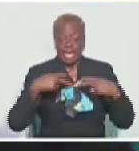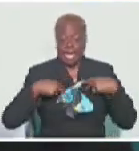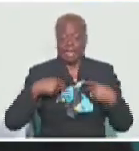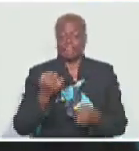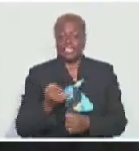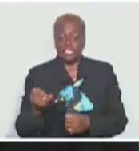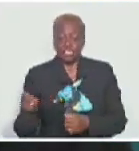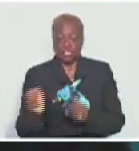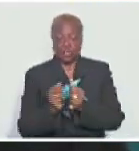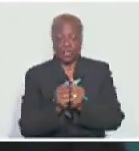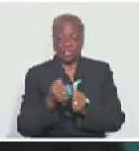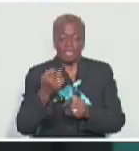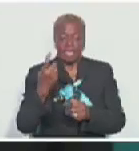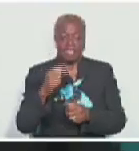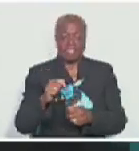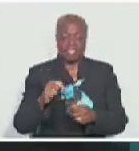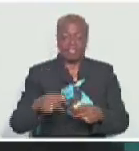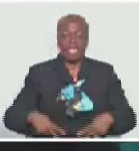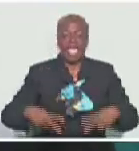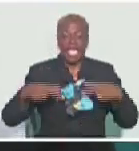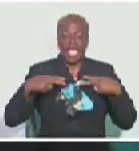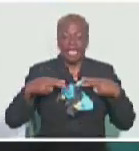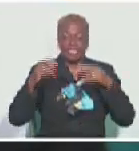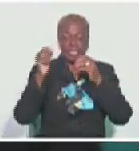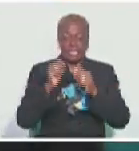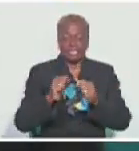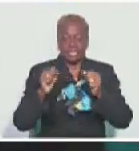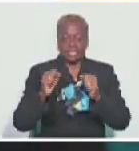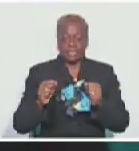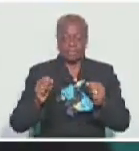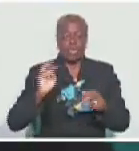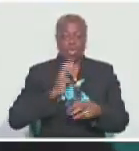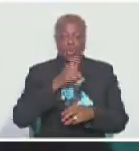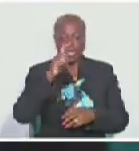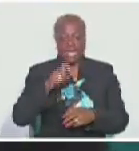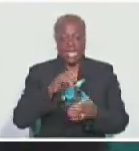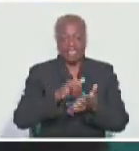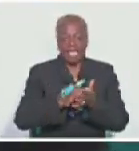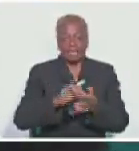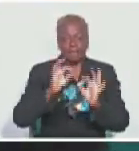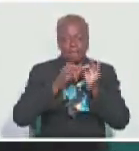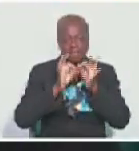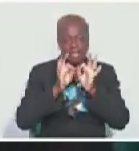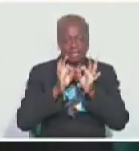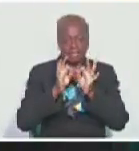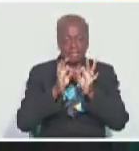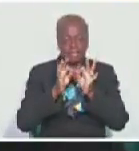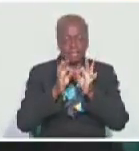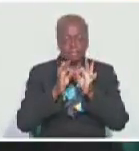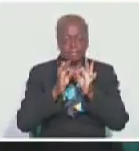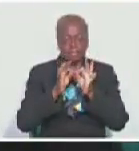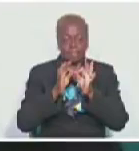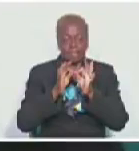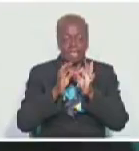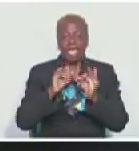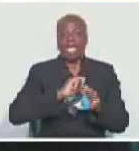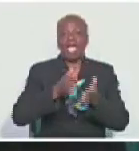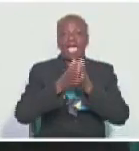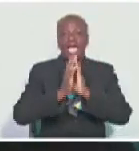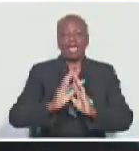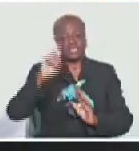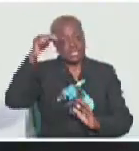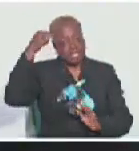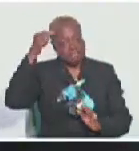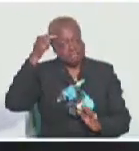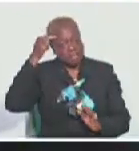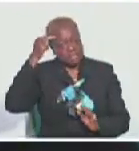issues with the health system, okay? We really need that fixed more than anything else. I asked the government, I pleaded to